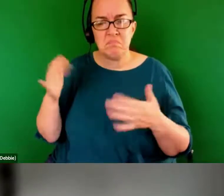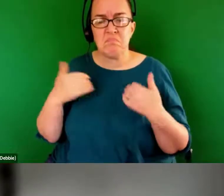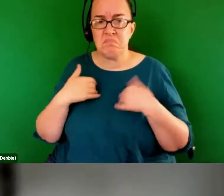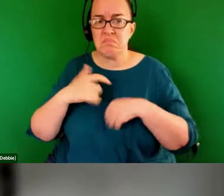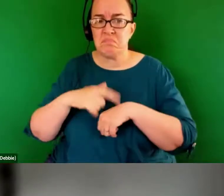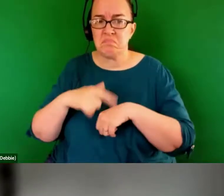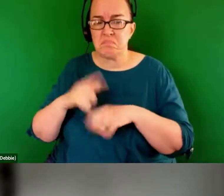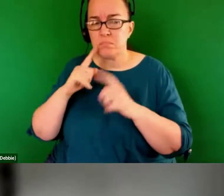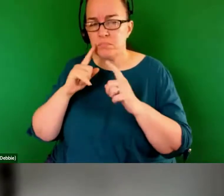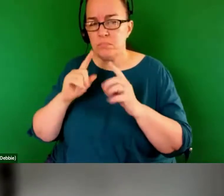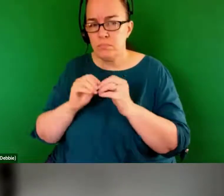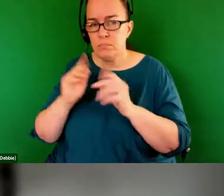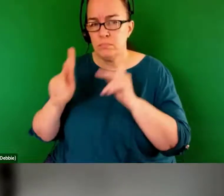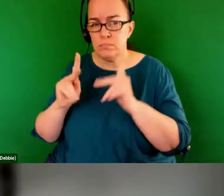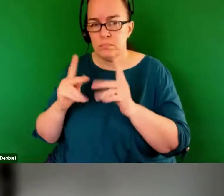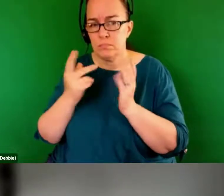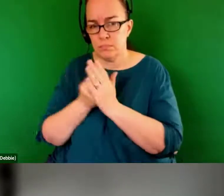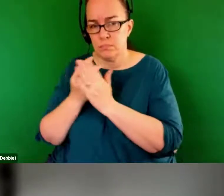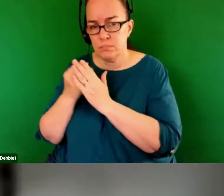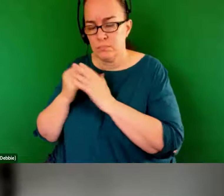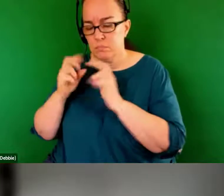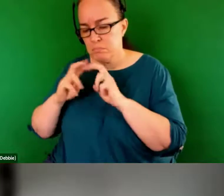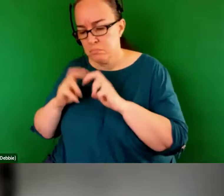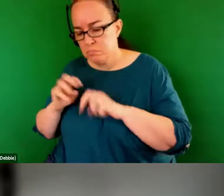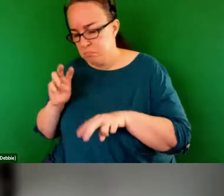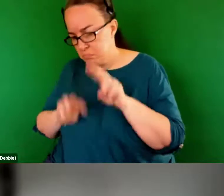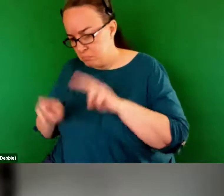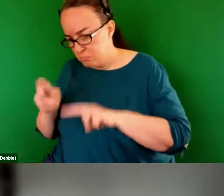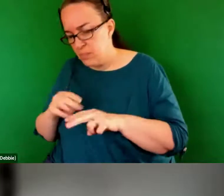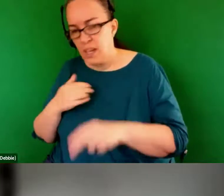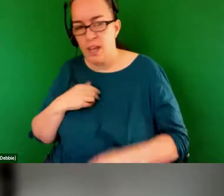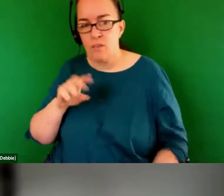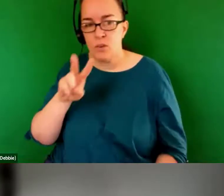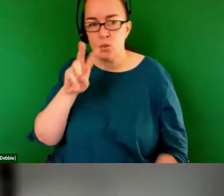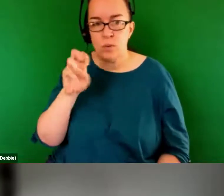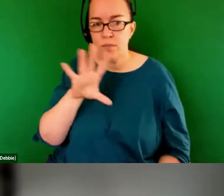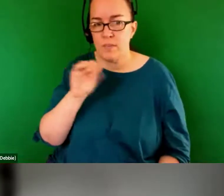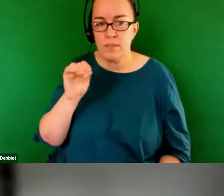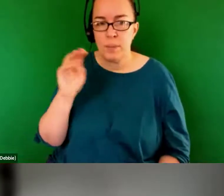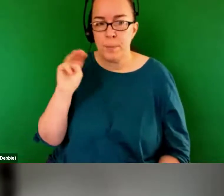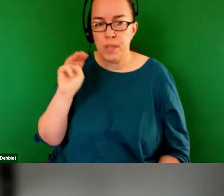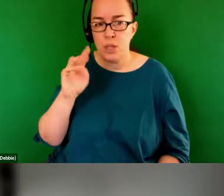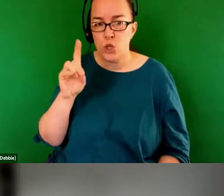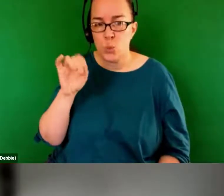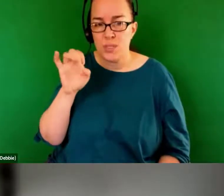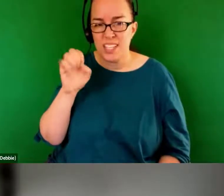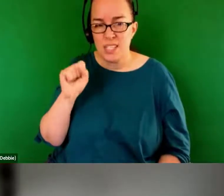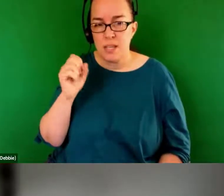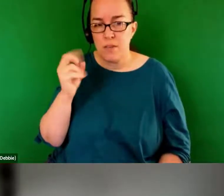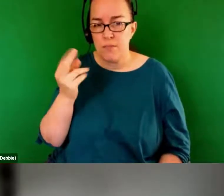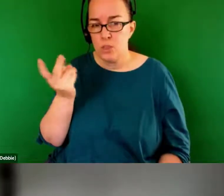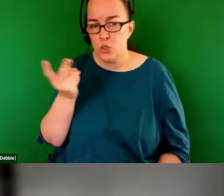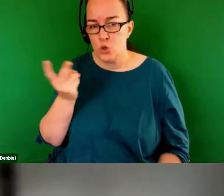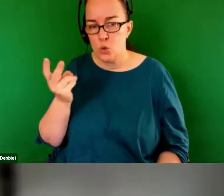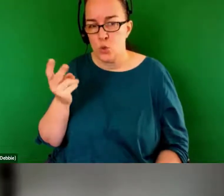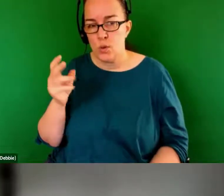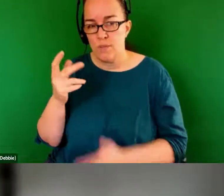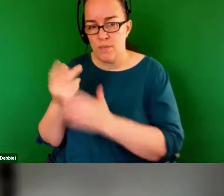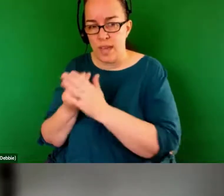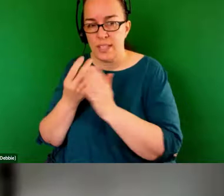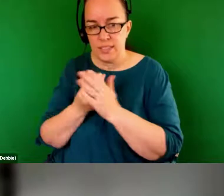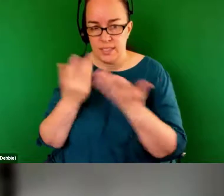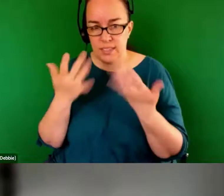for more people to get vaccinated now. So we have 250 million doses of these two vaccines that have been given at this